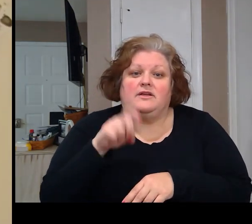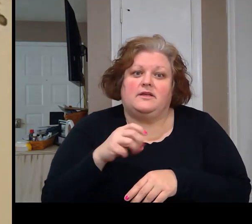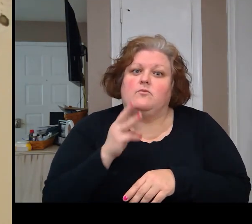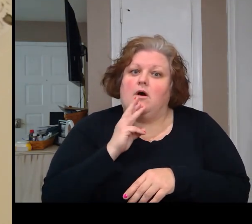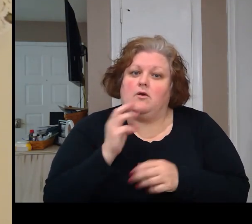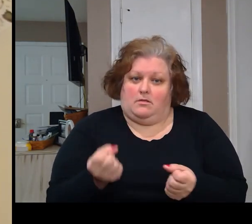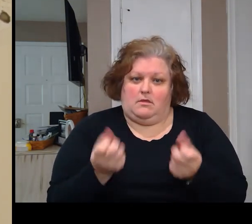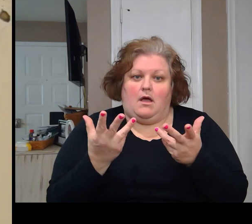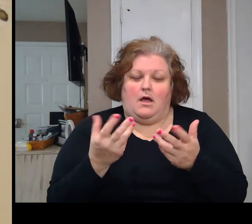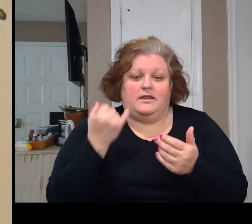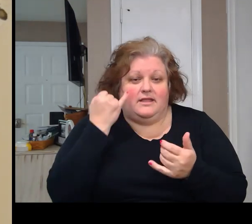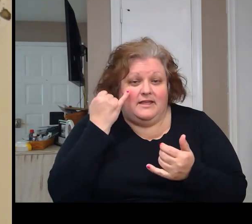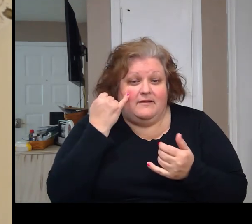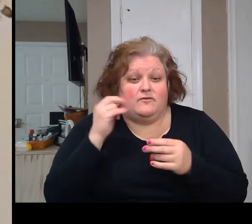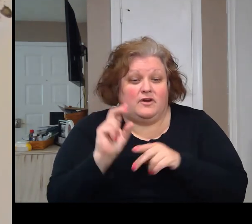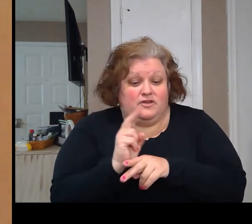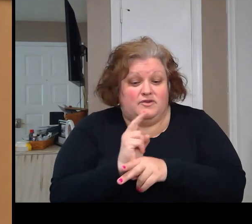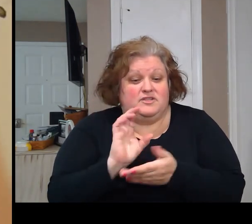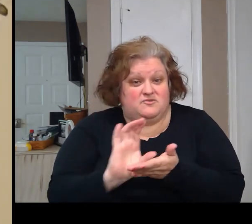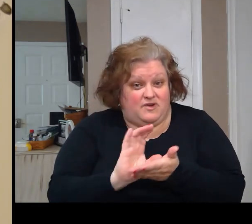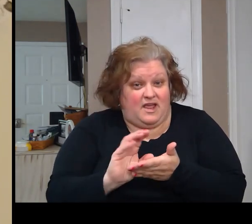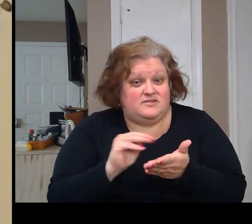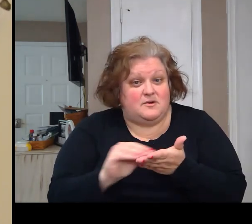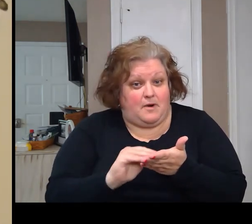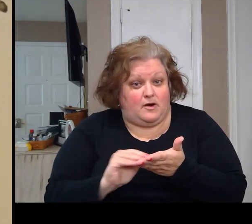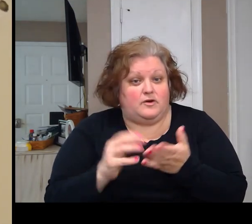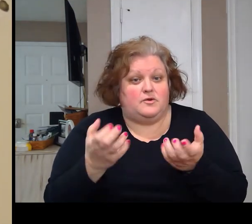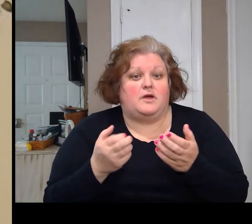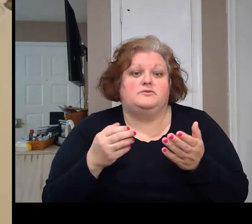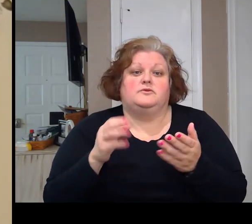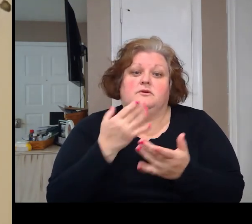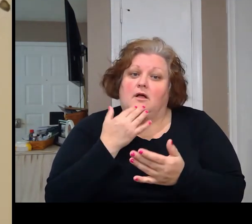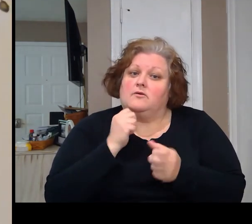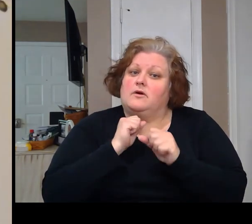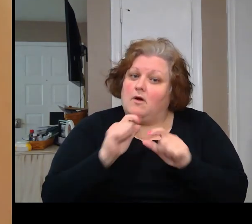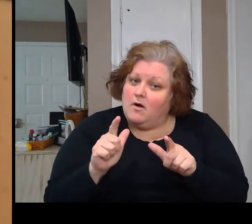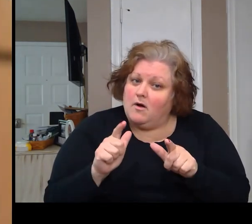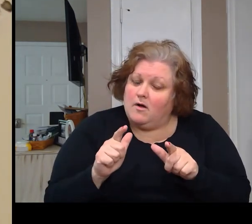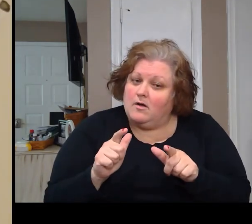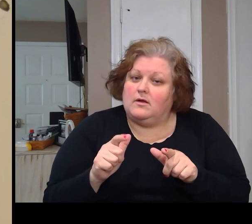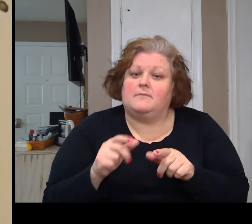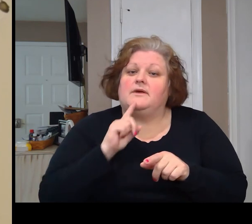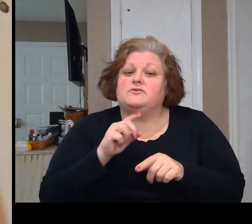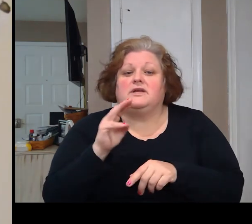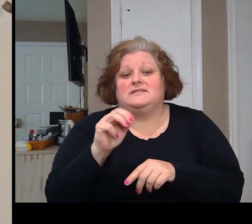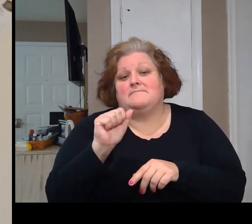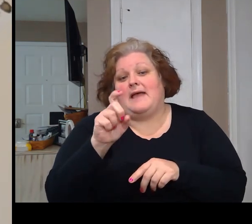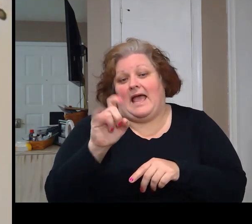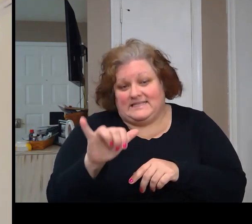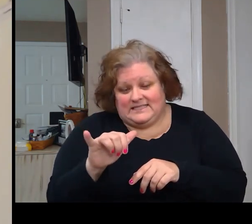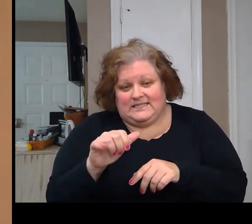water, water. If we're using crayons or markers, we want to fill in all the white spaces, make sure it's waxy